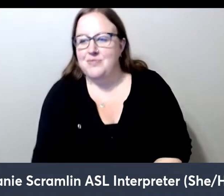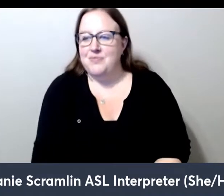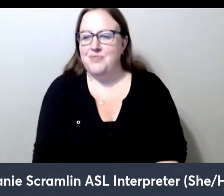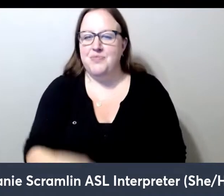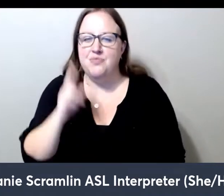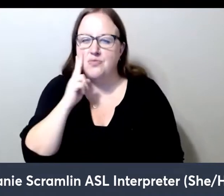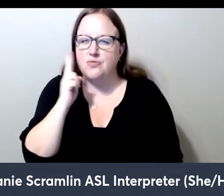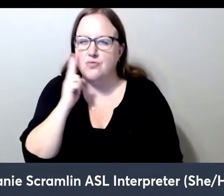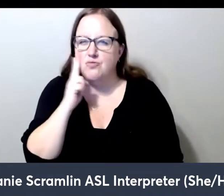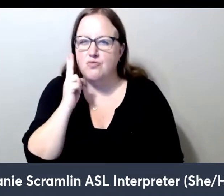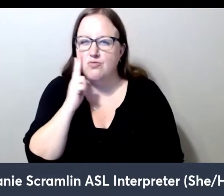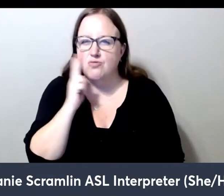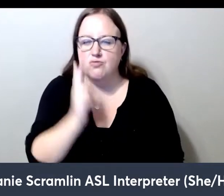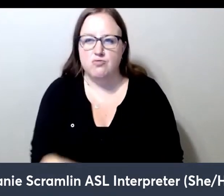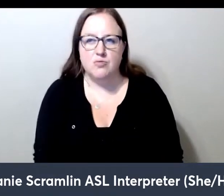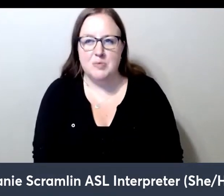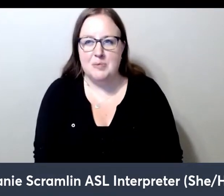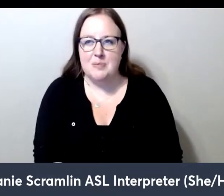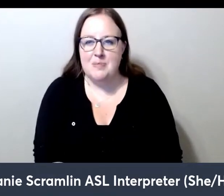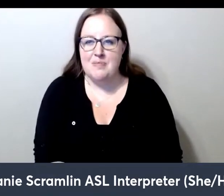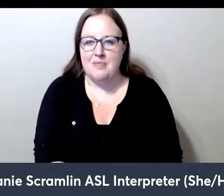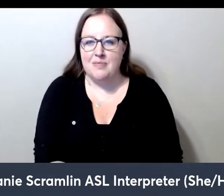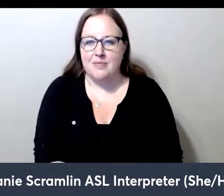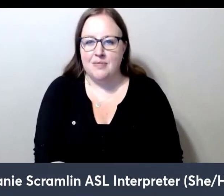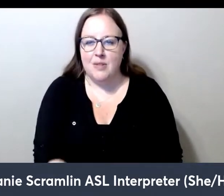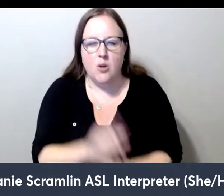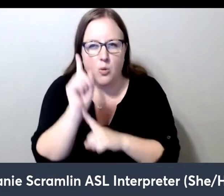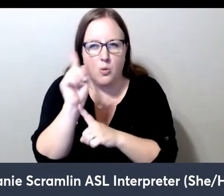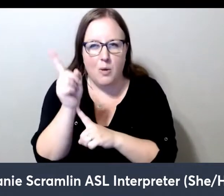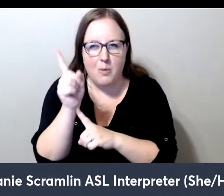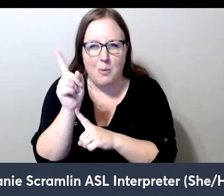going to work. All right. 1 second.